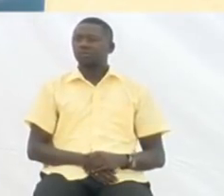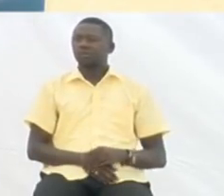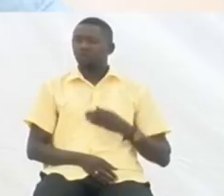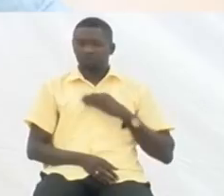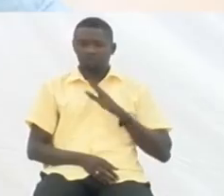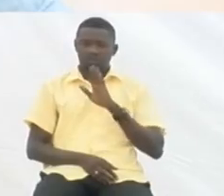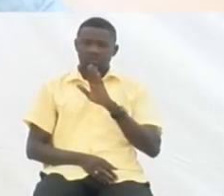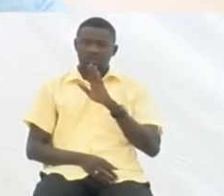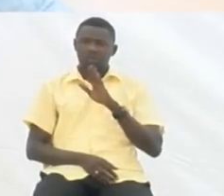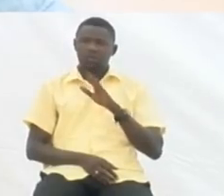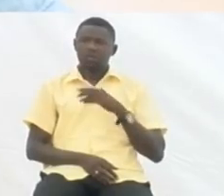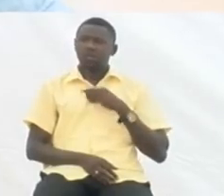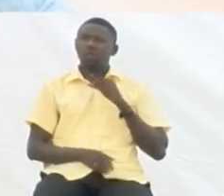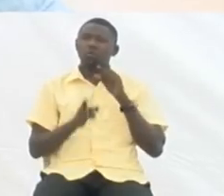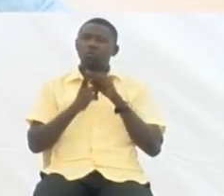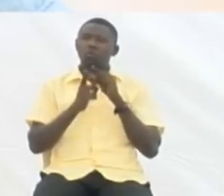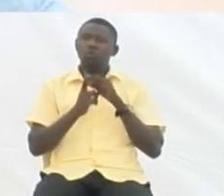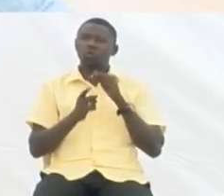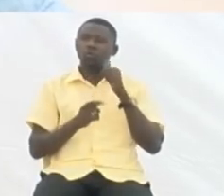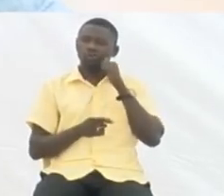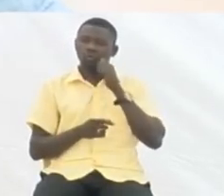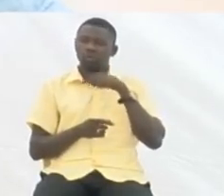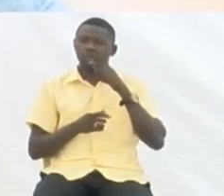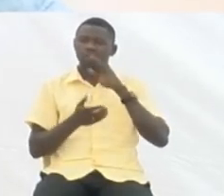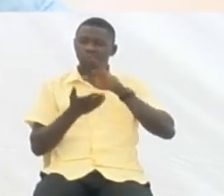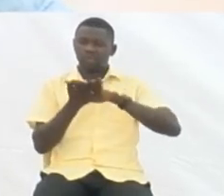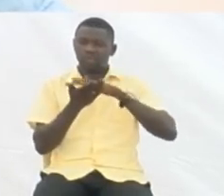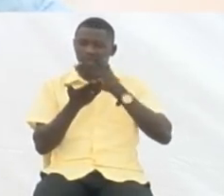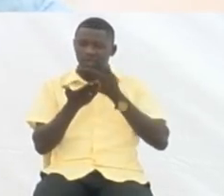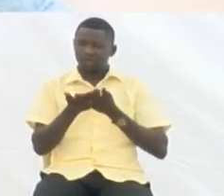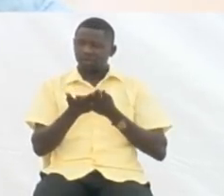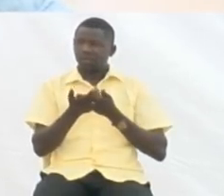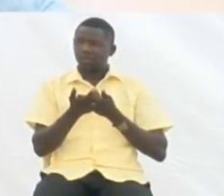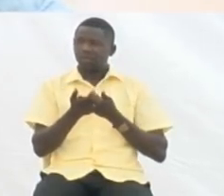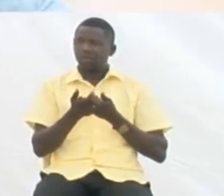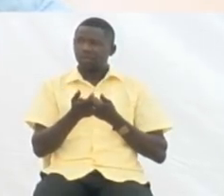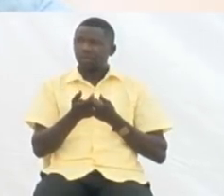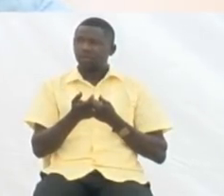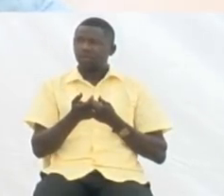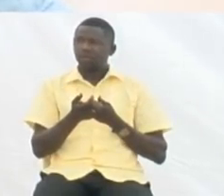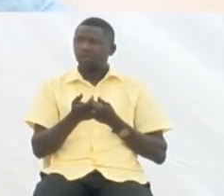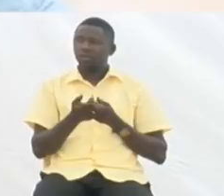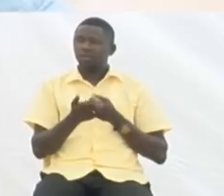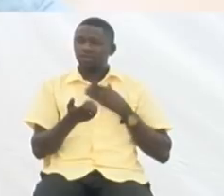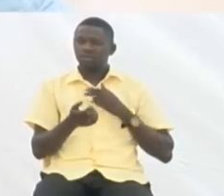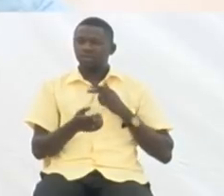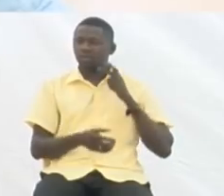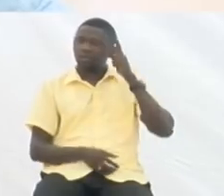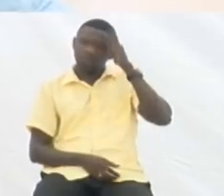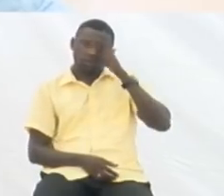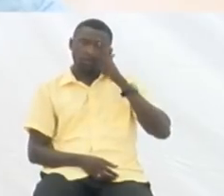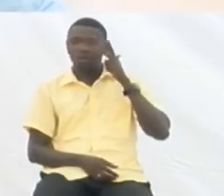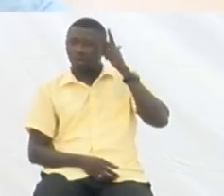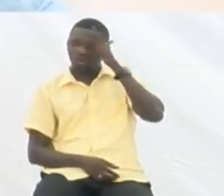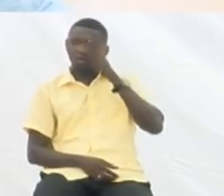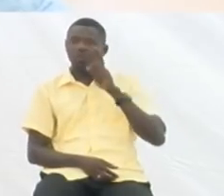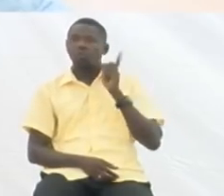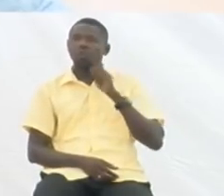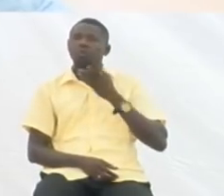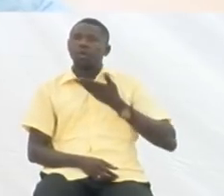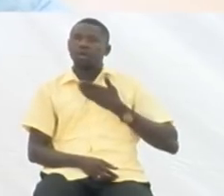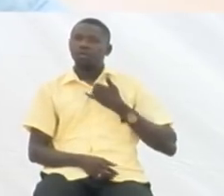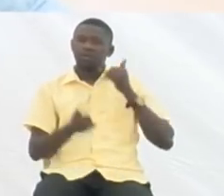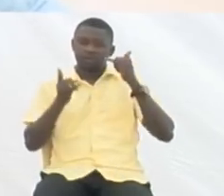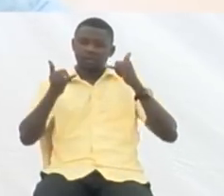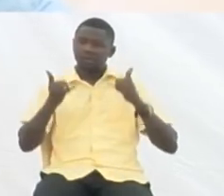Just a moment. The word used by the interpreter is drunk. What I have in the statement